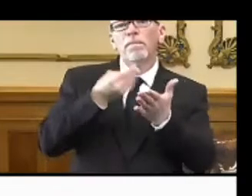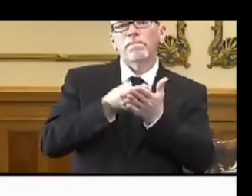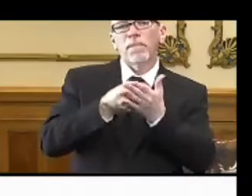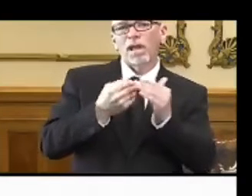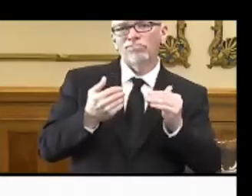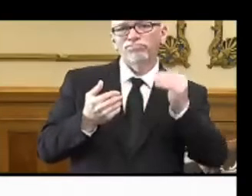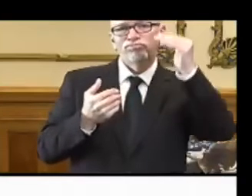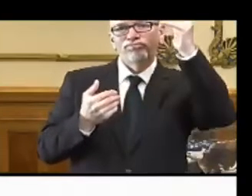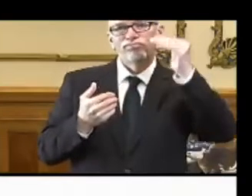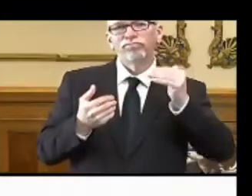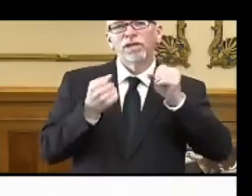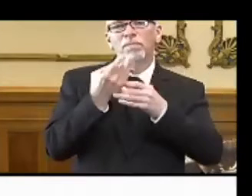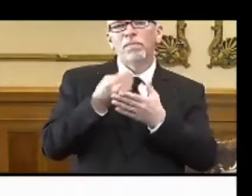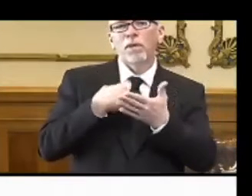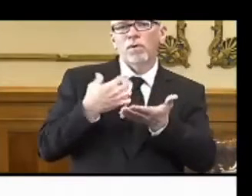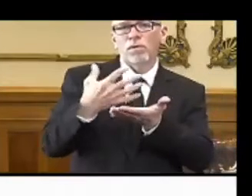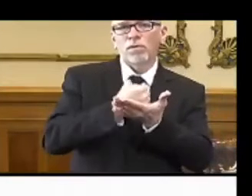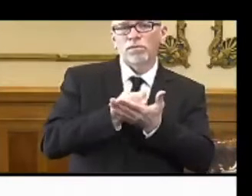those collections.